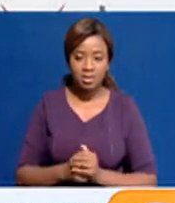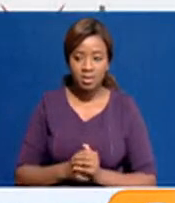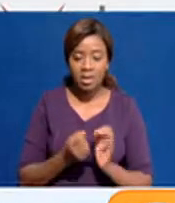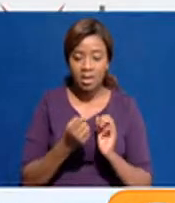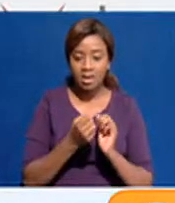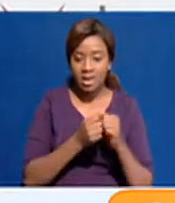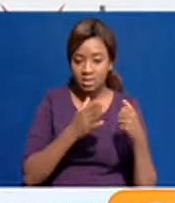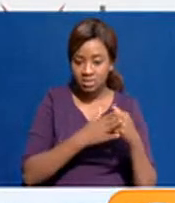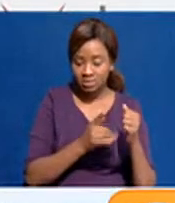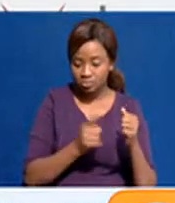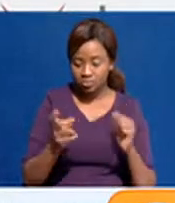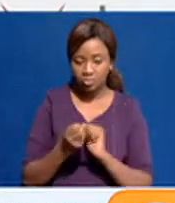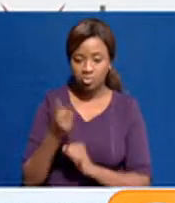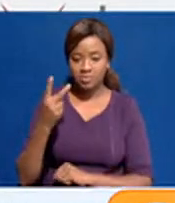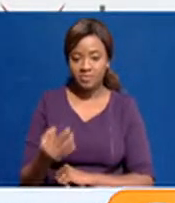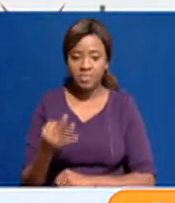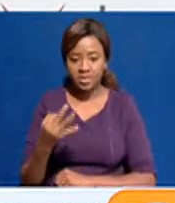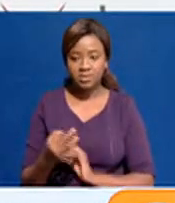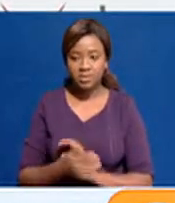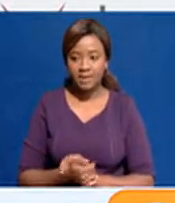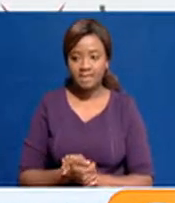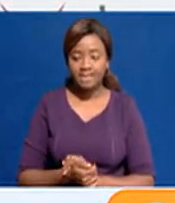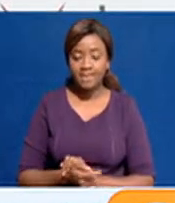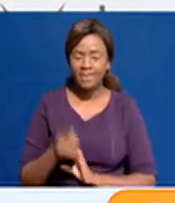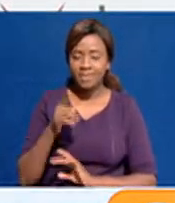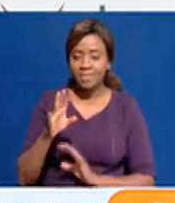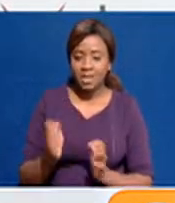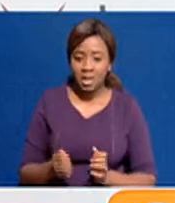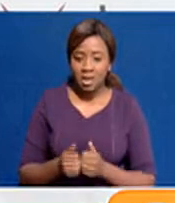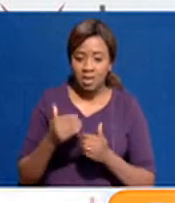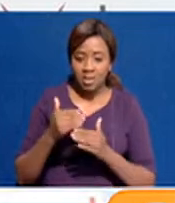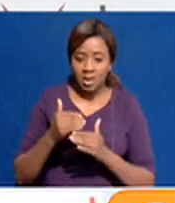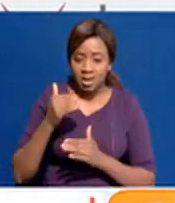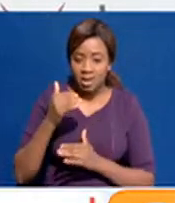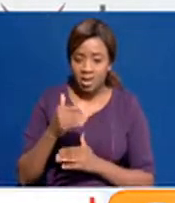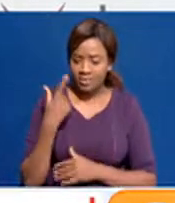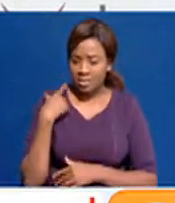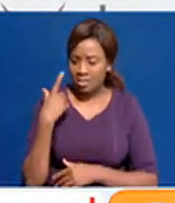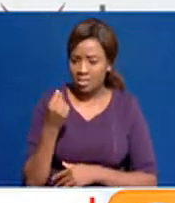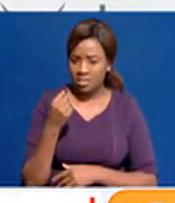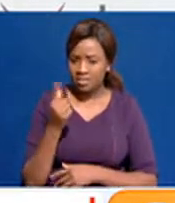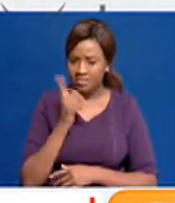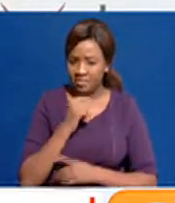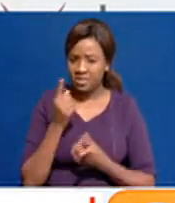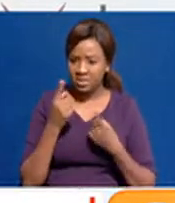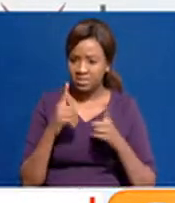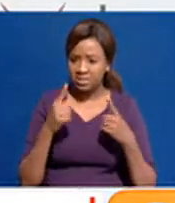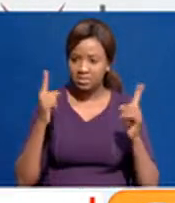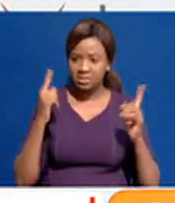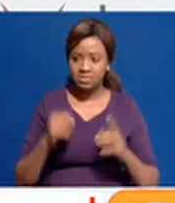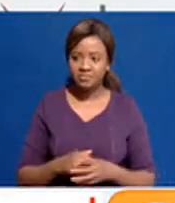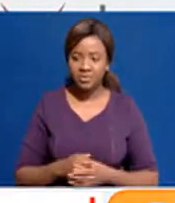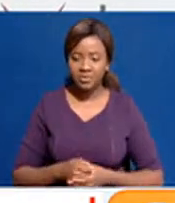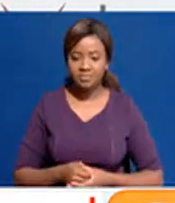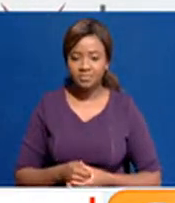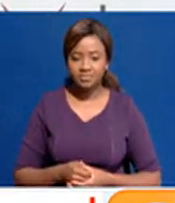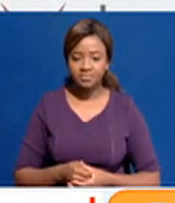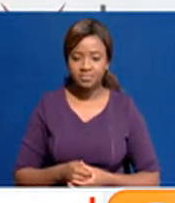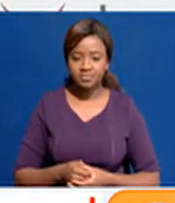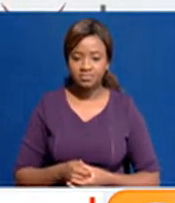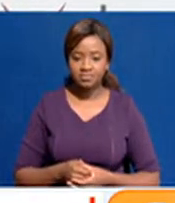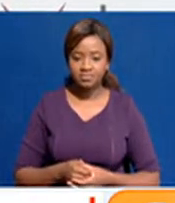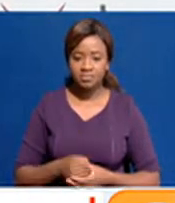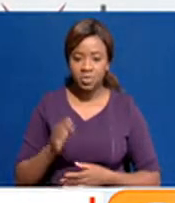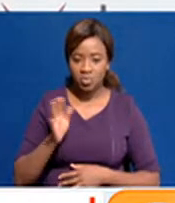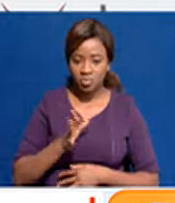The Magical Kenya Open comes immediately after we hosted, very, very successfully, I dare say, the Magical Kenya